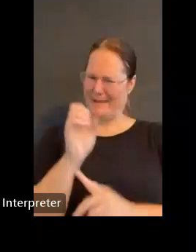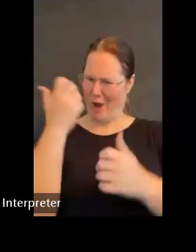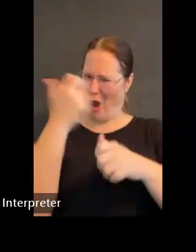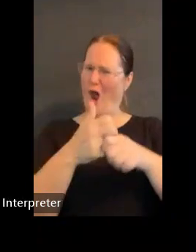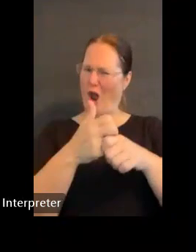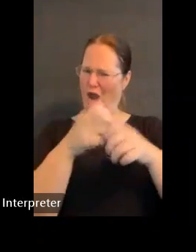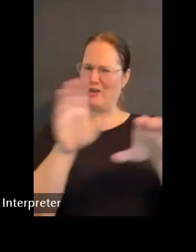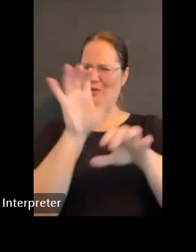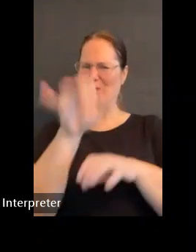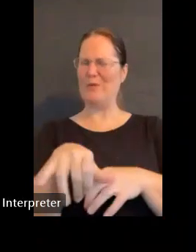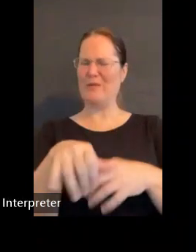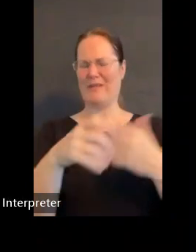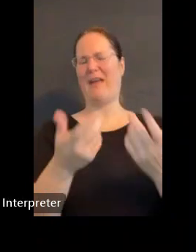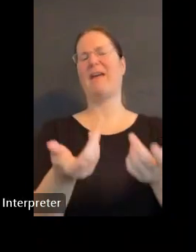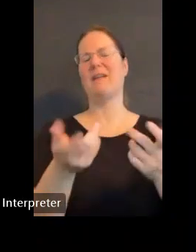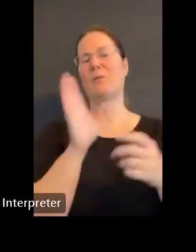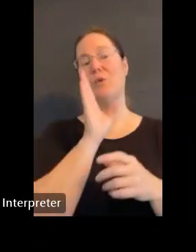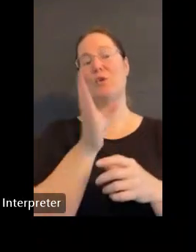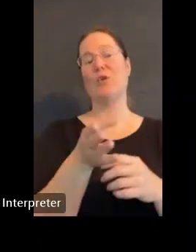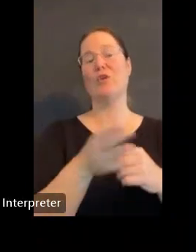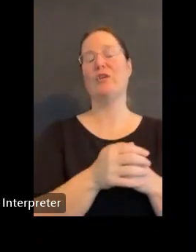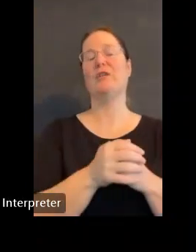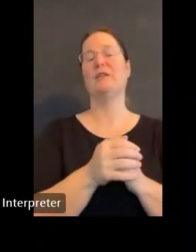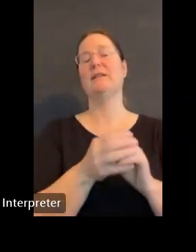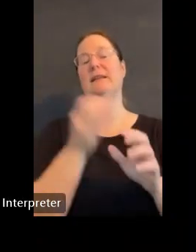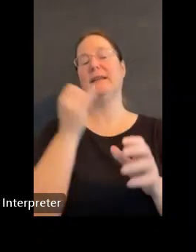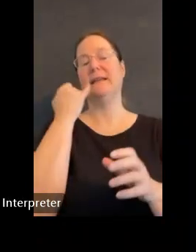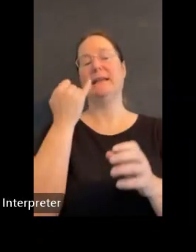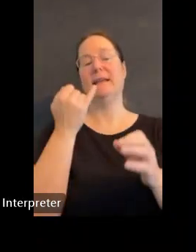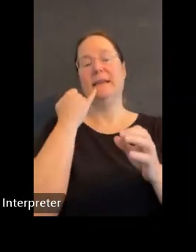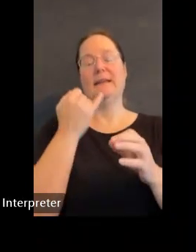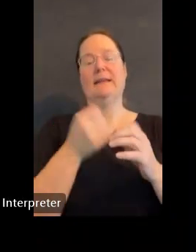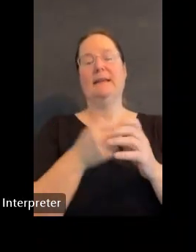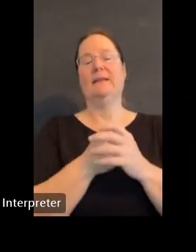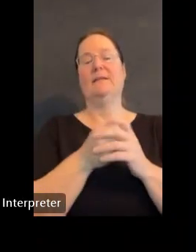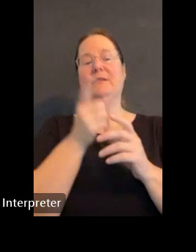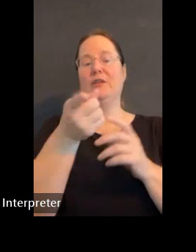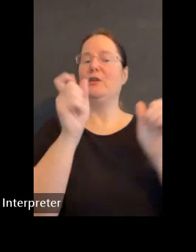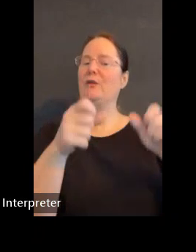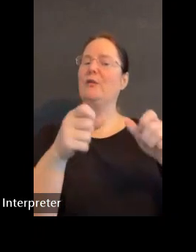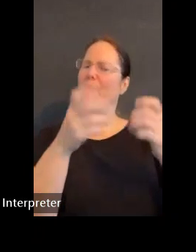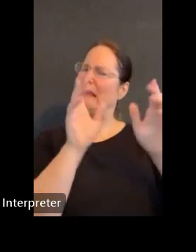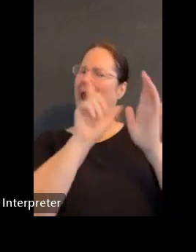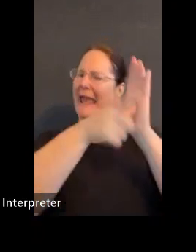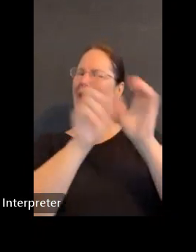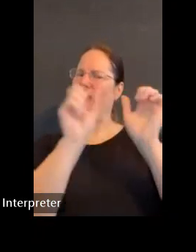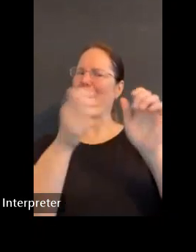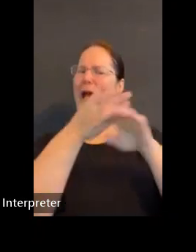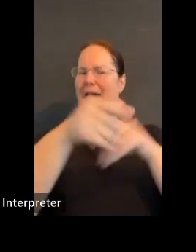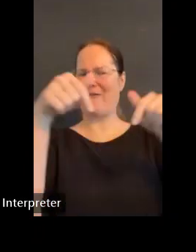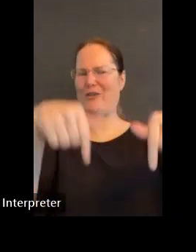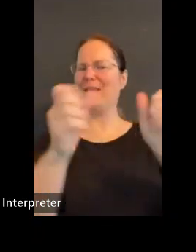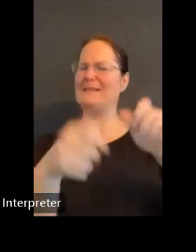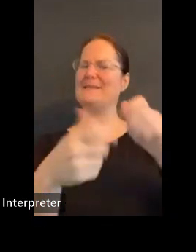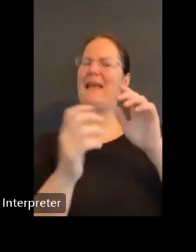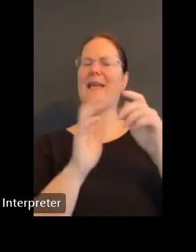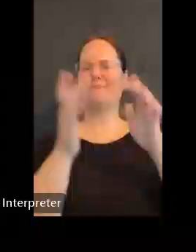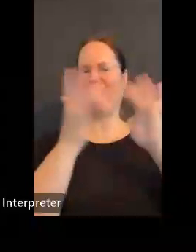state that an animal is not a risk. You can follow up with me afterwards if you have additional concerns there.